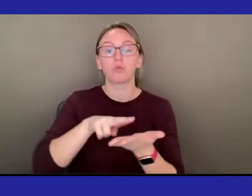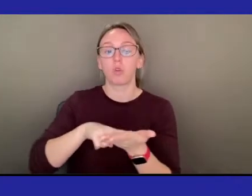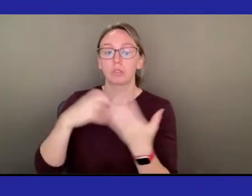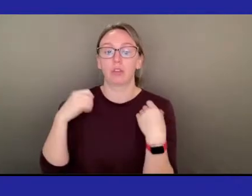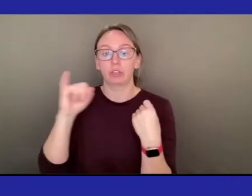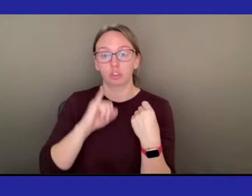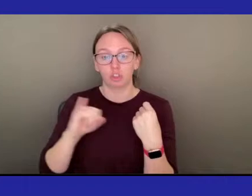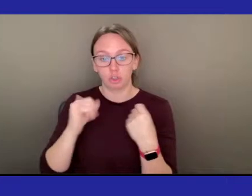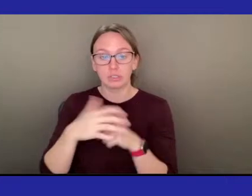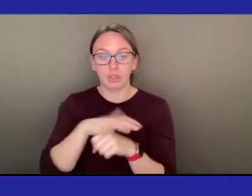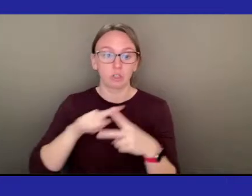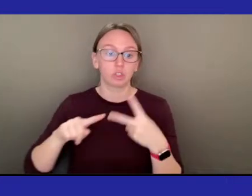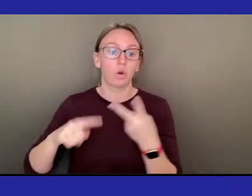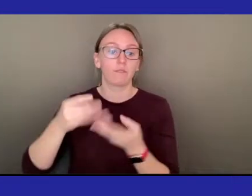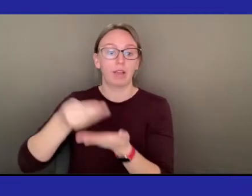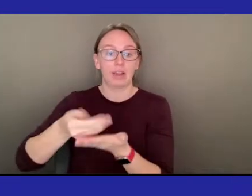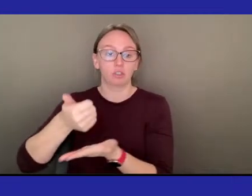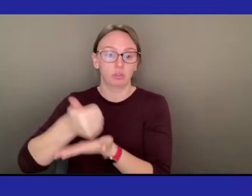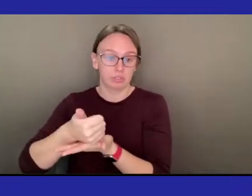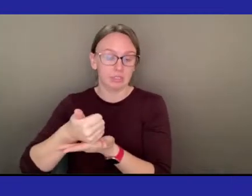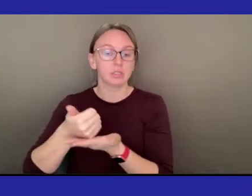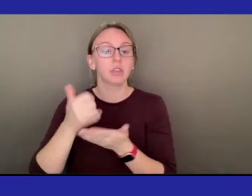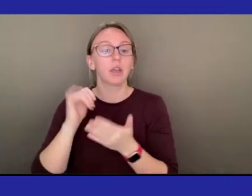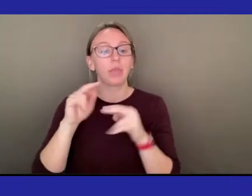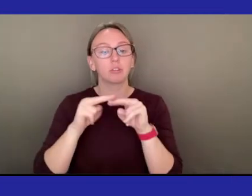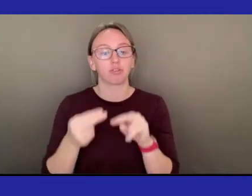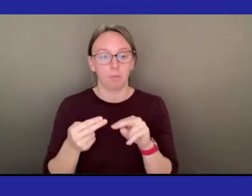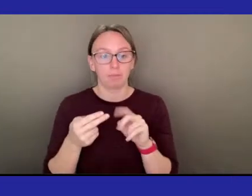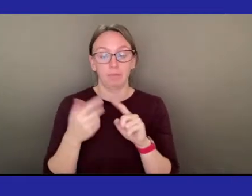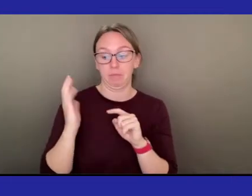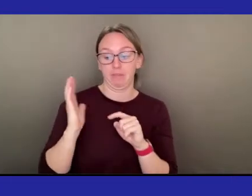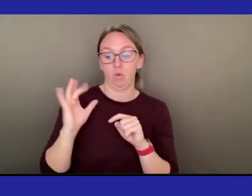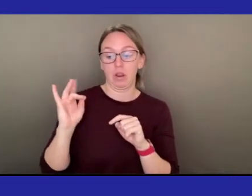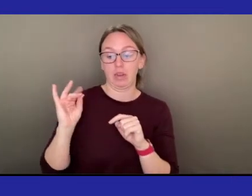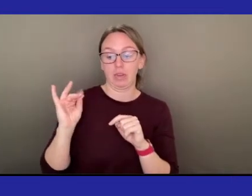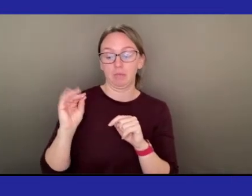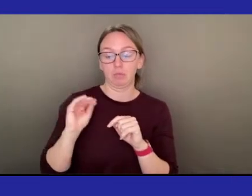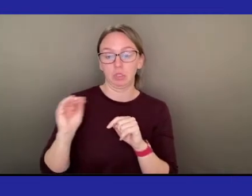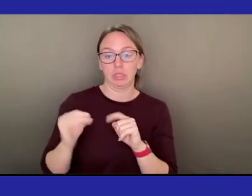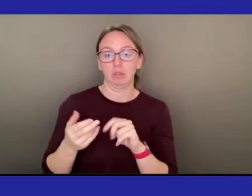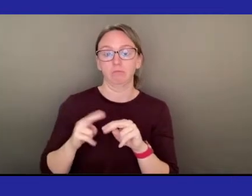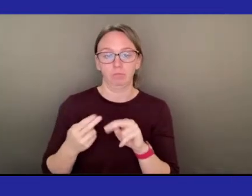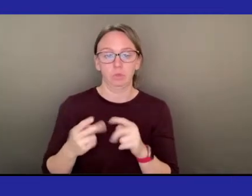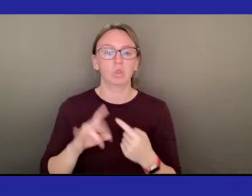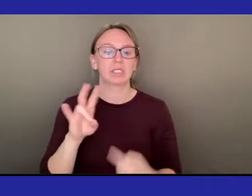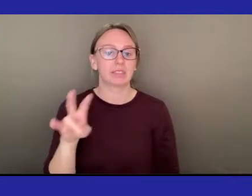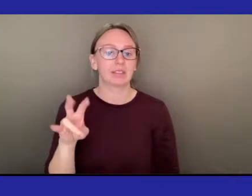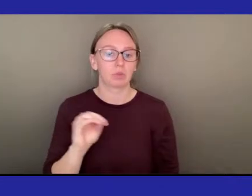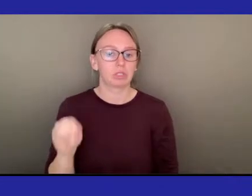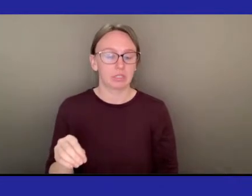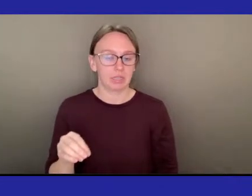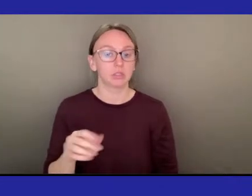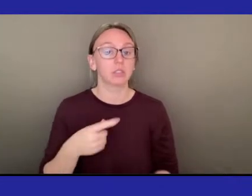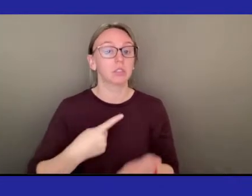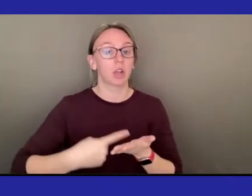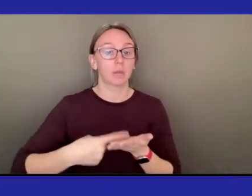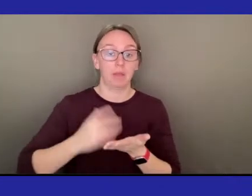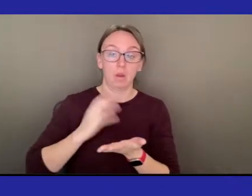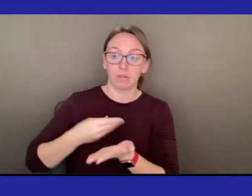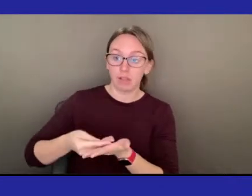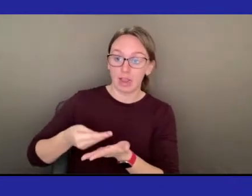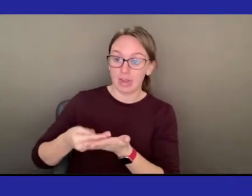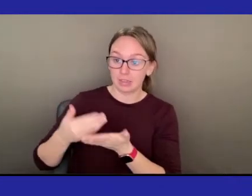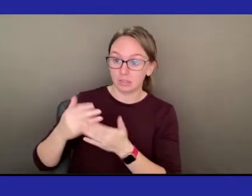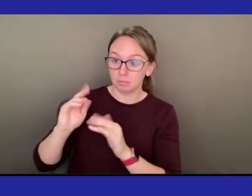financial assistance dropped slightly from 80% to 77%. Speaking to our finance colleagues, we had